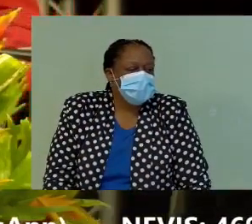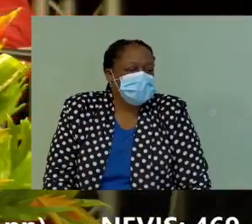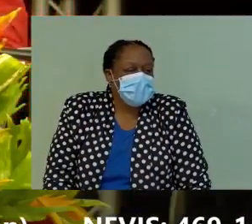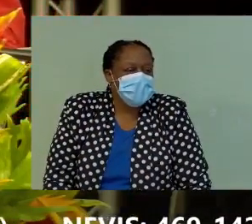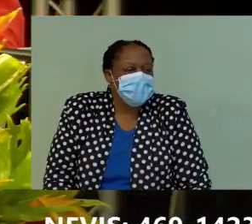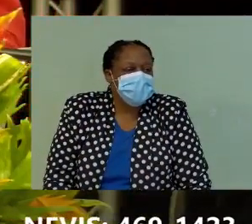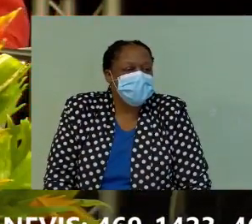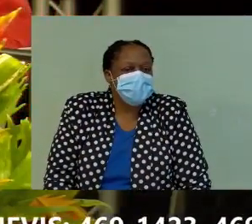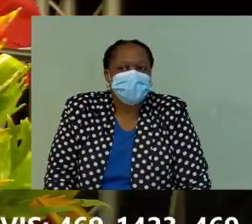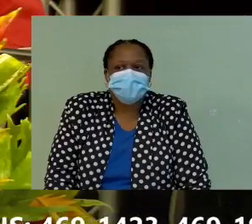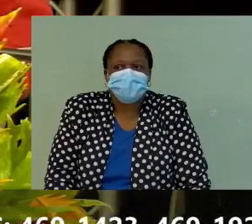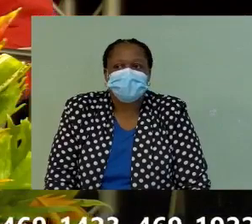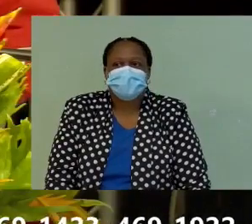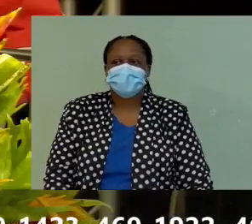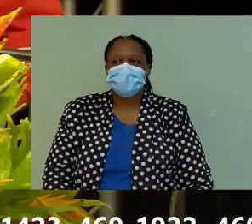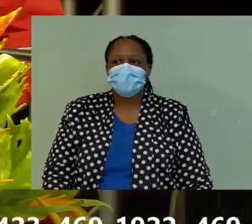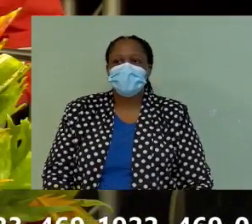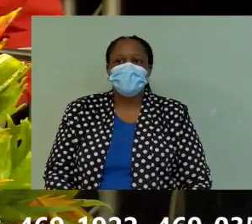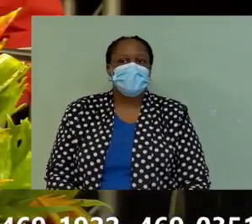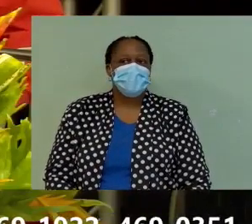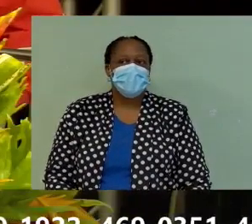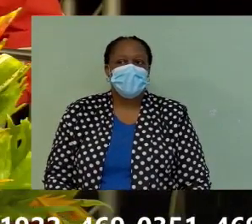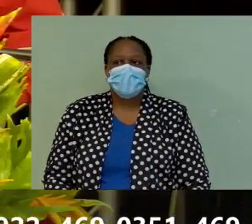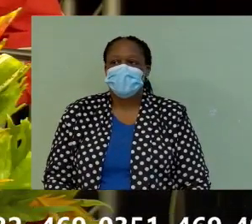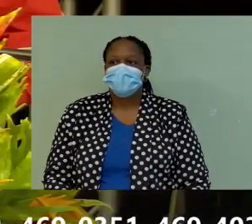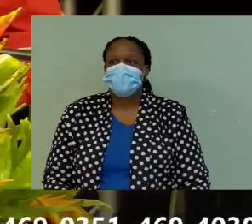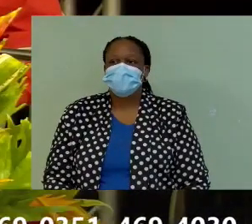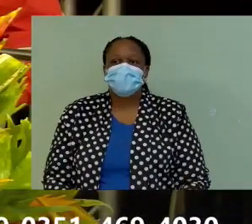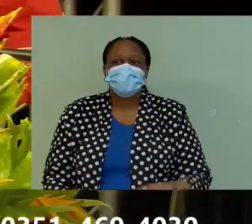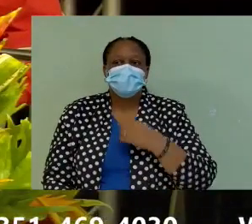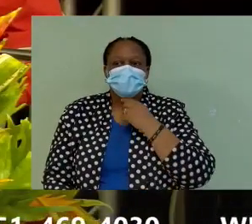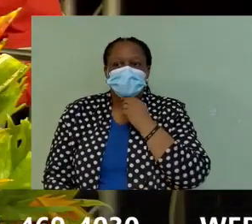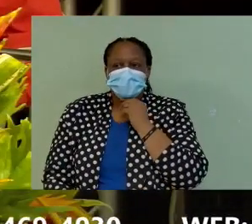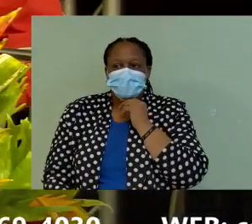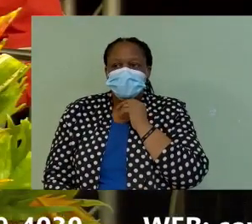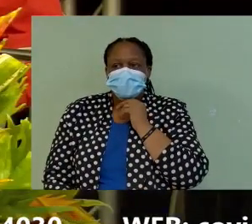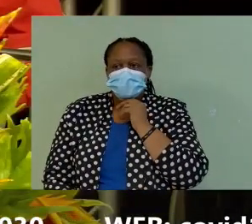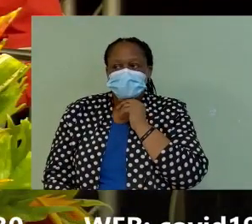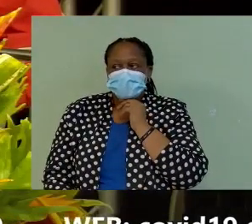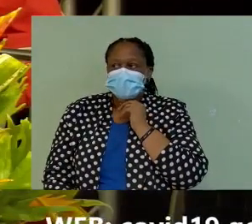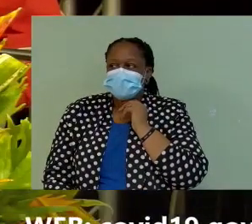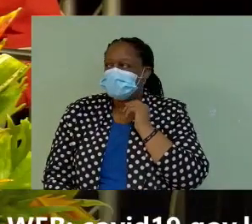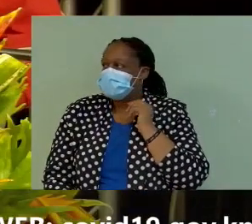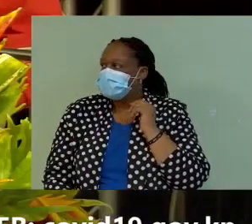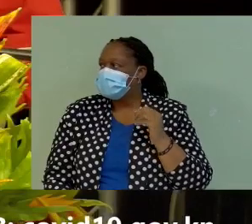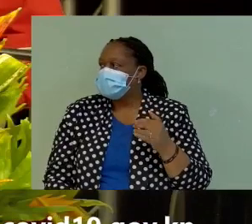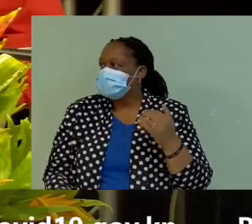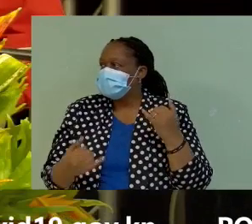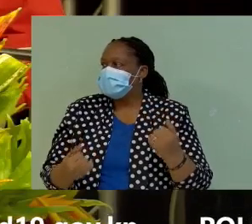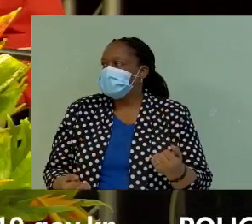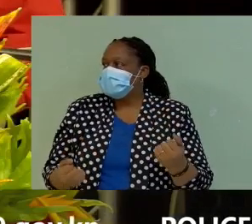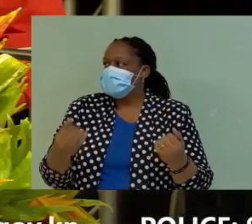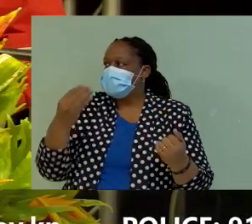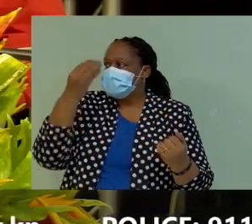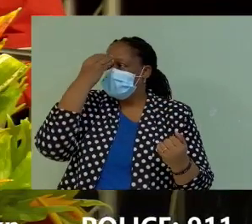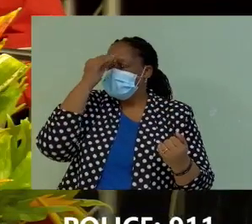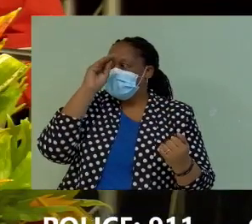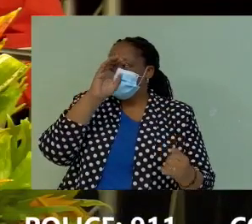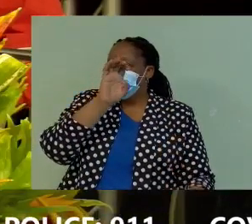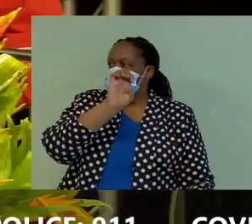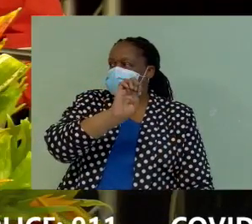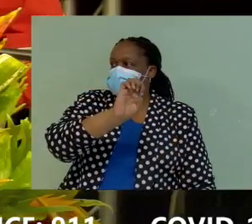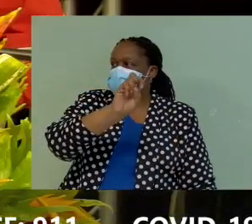Thank you, Superintendent Henry. I now invite Mr. Anthony Eveling from